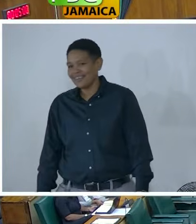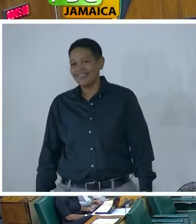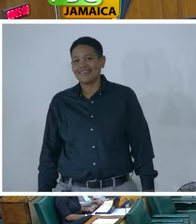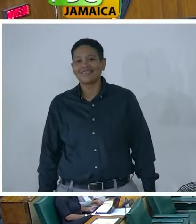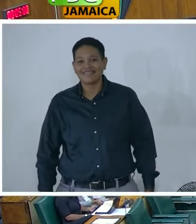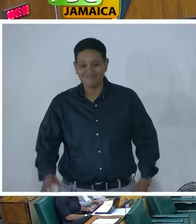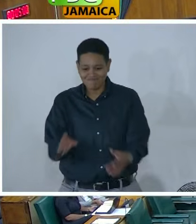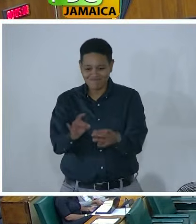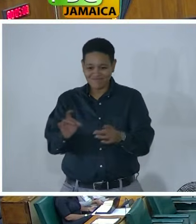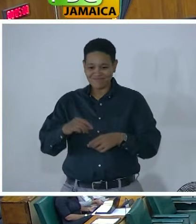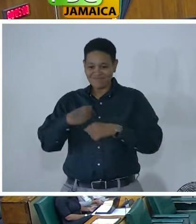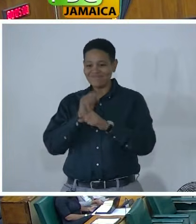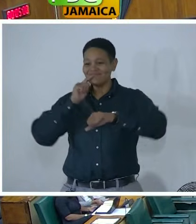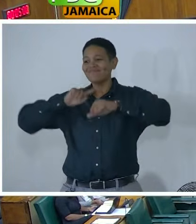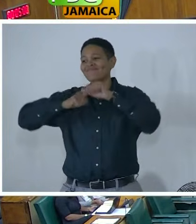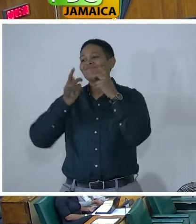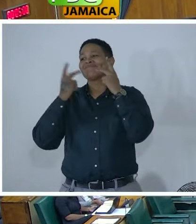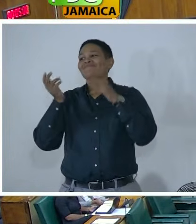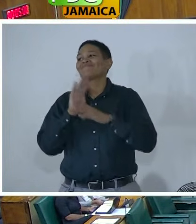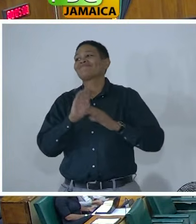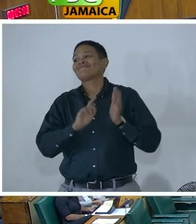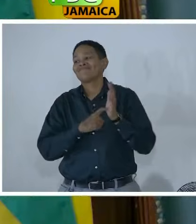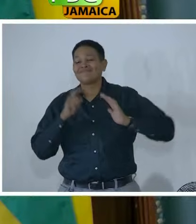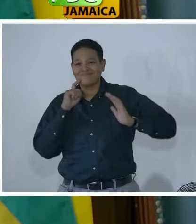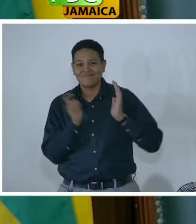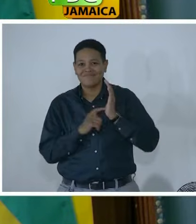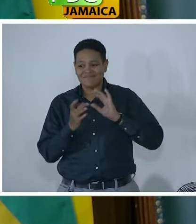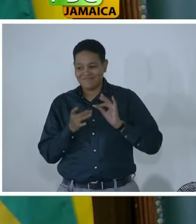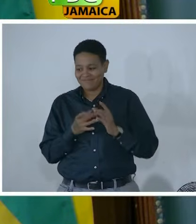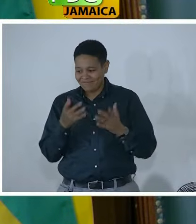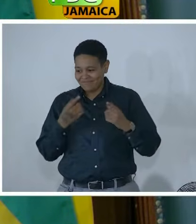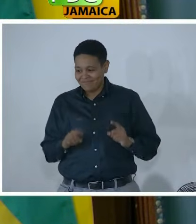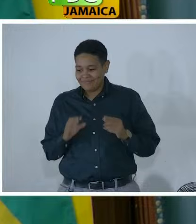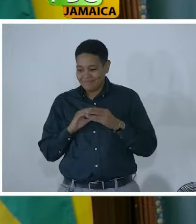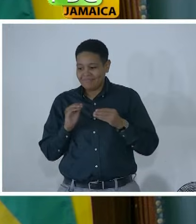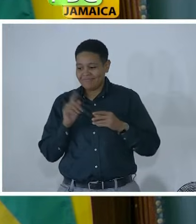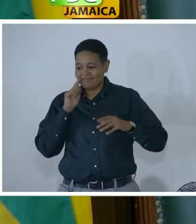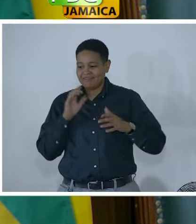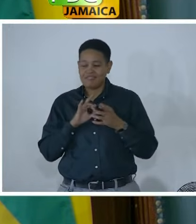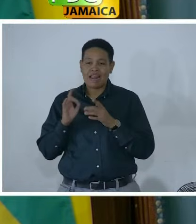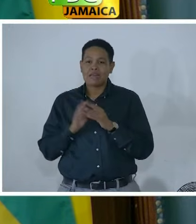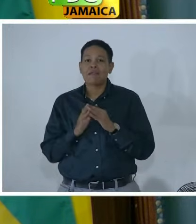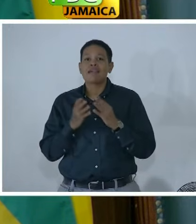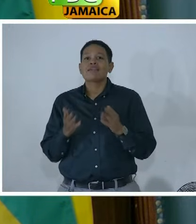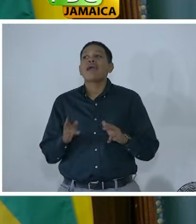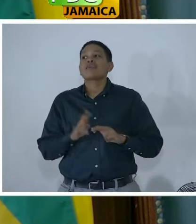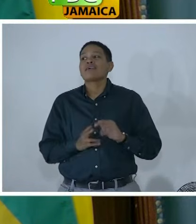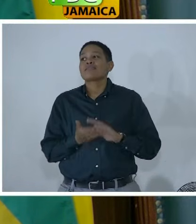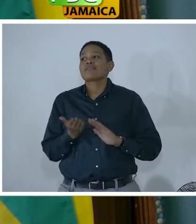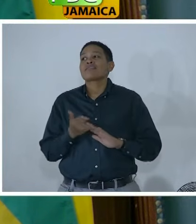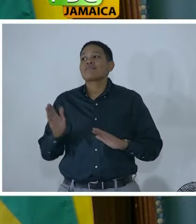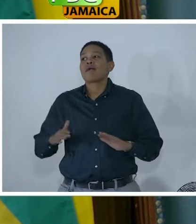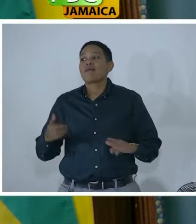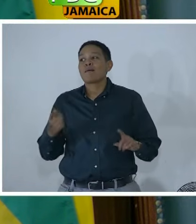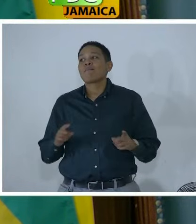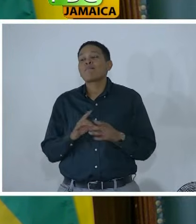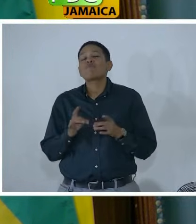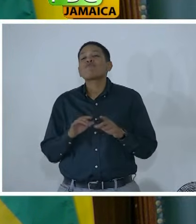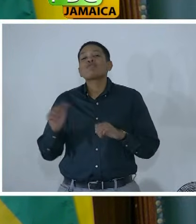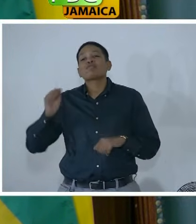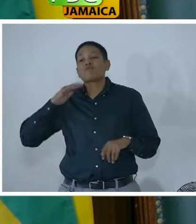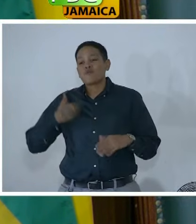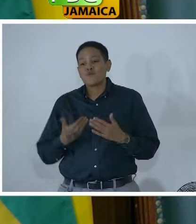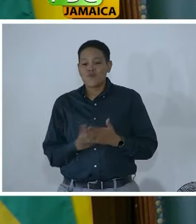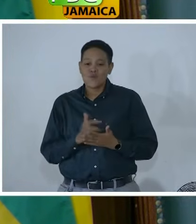Motions that may be made at the commencement of public business requiring notice, motions relating to the sitting of the House, motions for leave